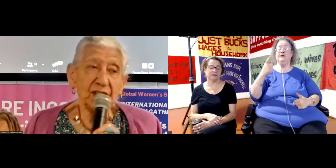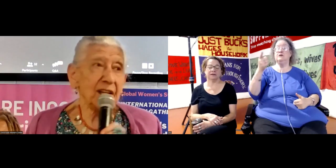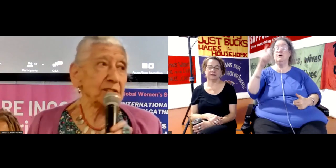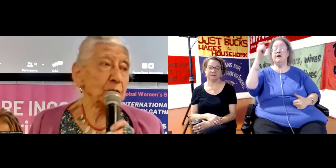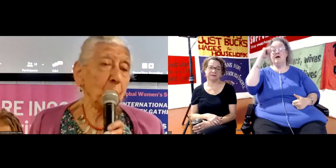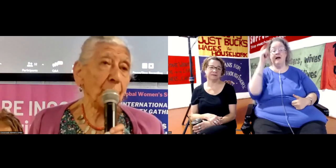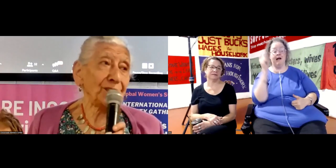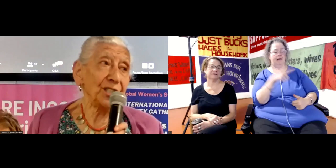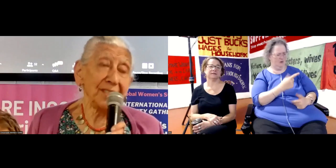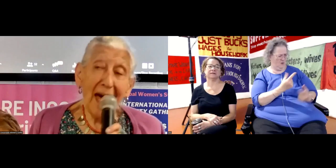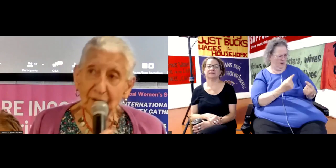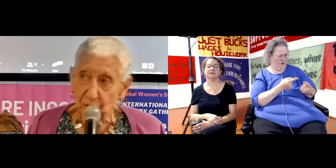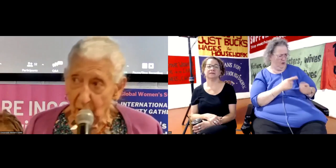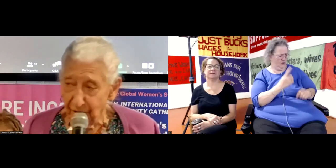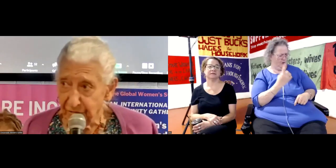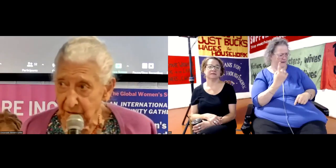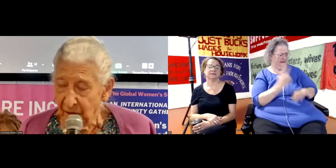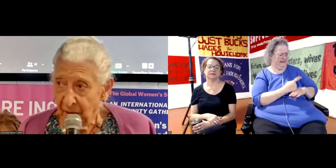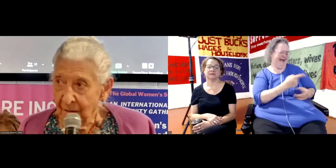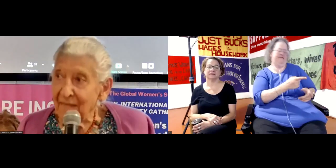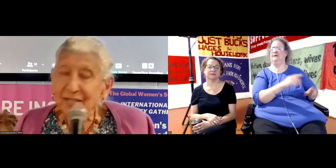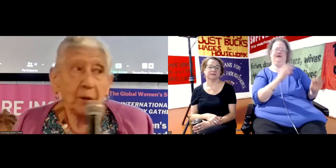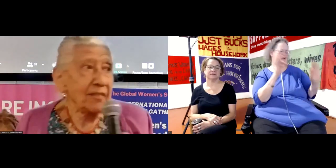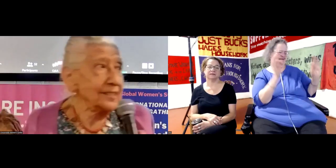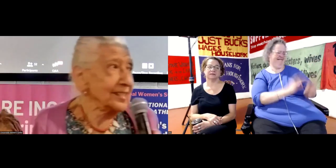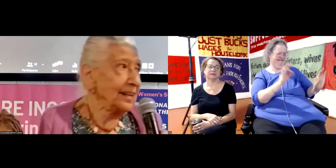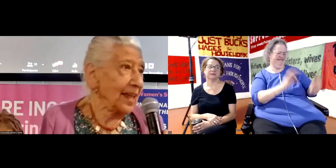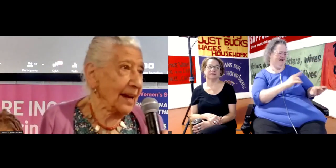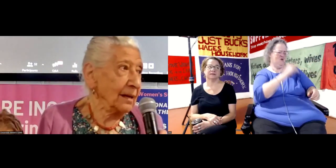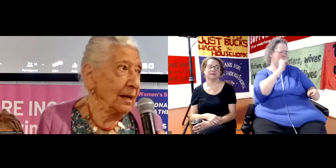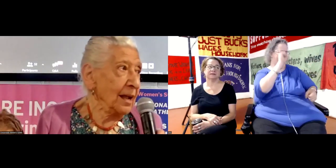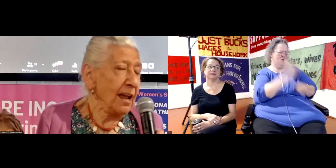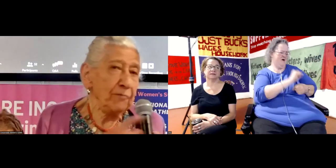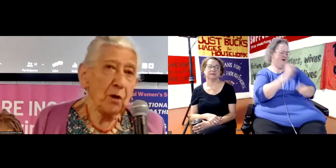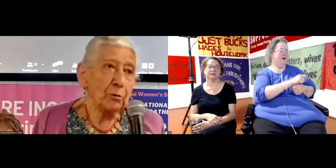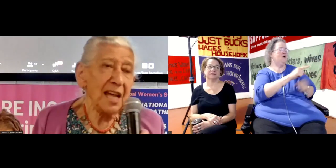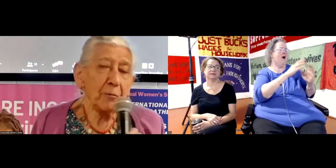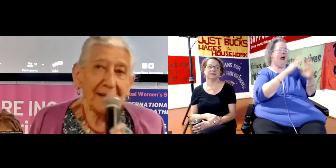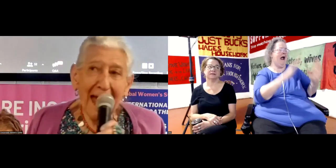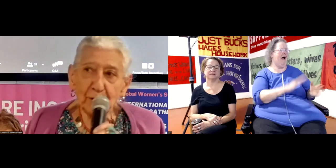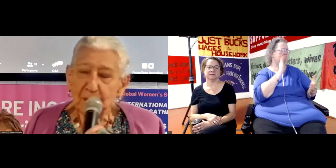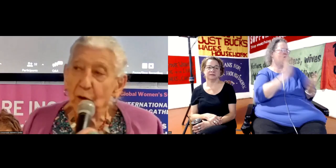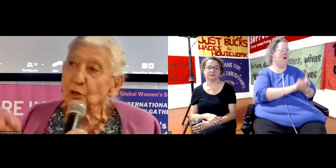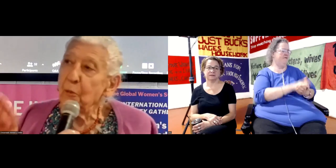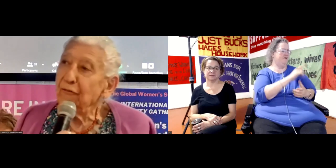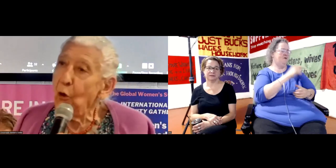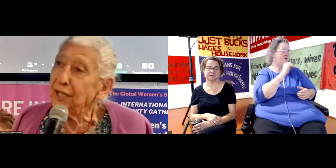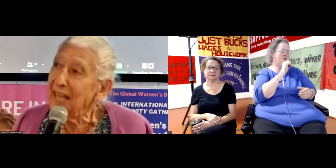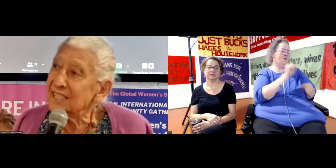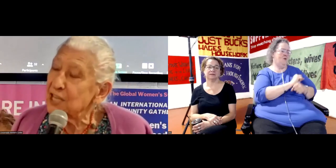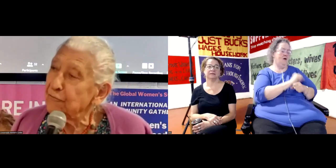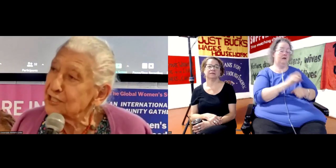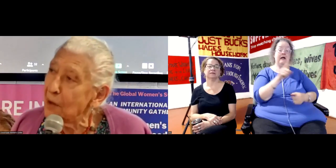She doesn't work. She's a housewife. That's what they said then. If you don't hear it now, it's because we